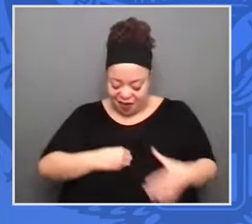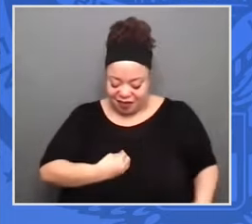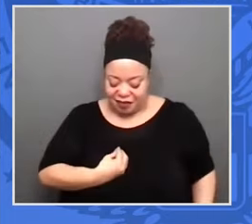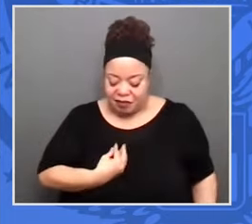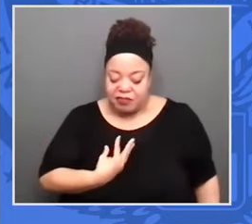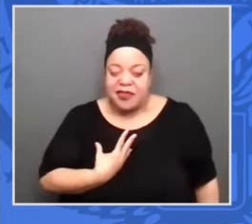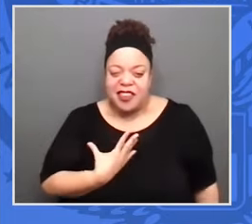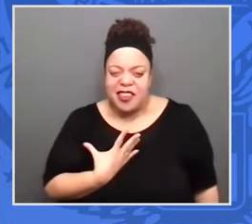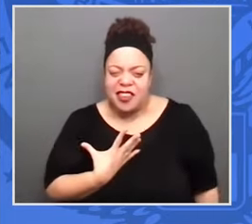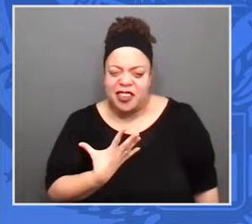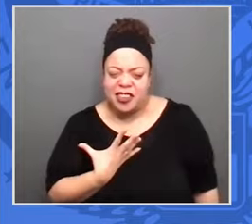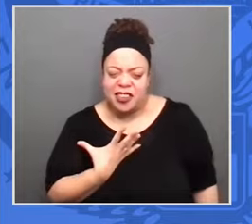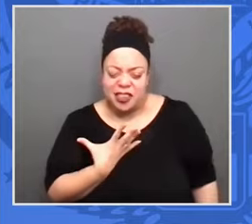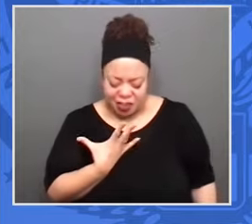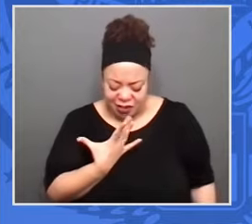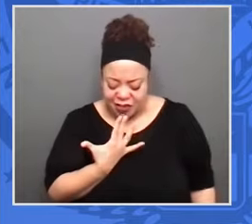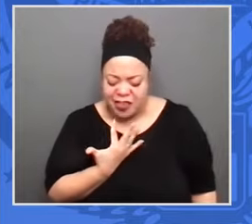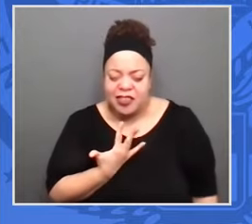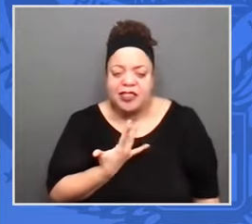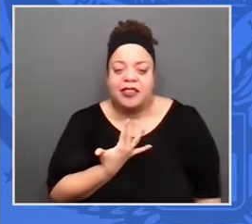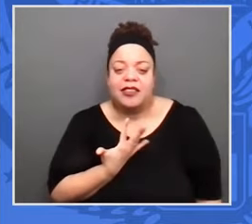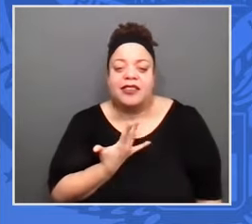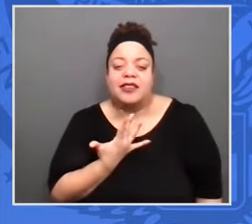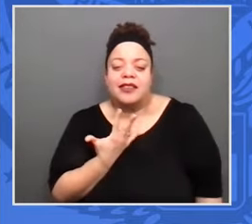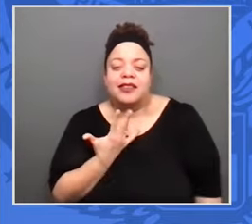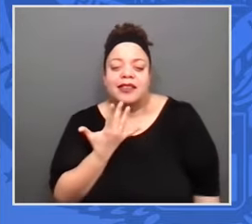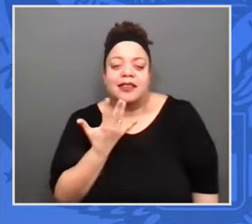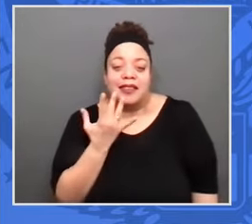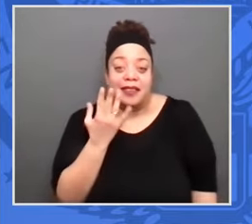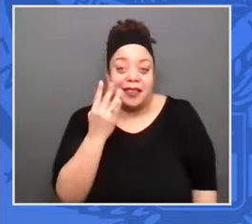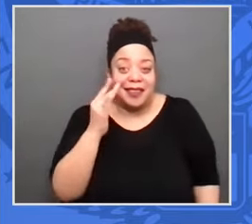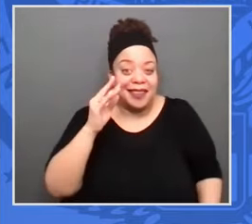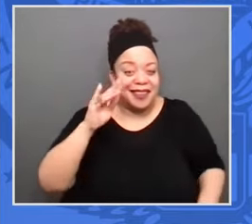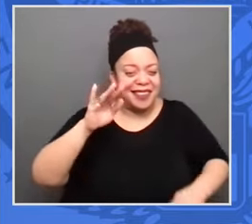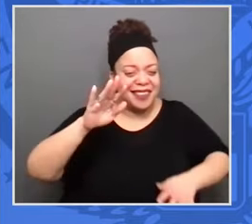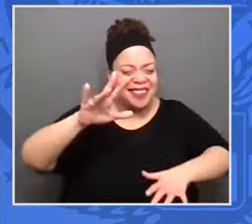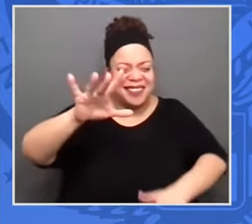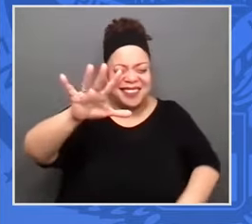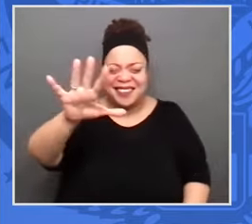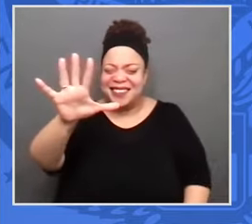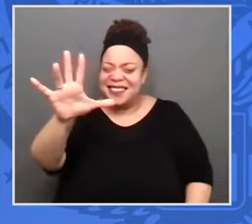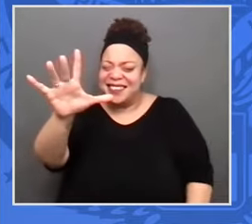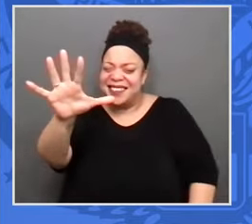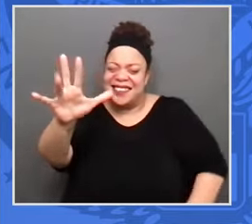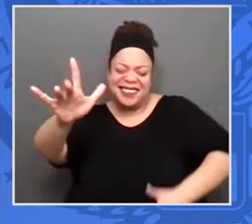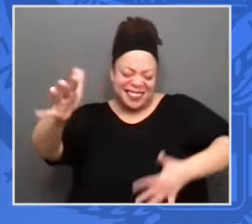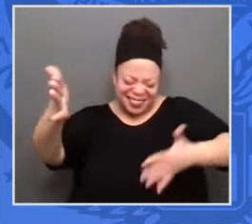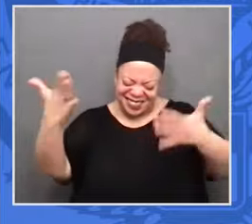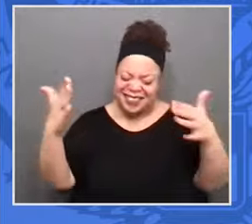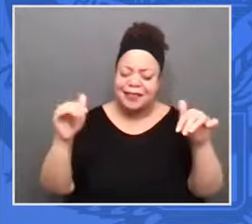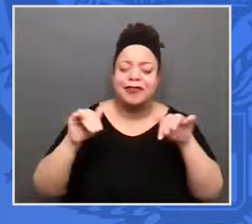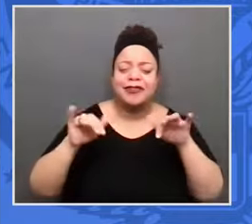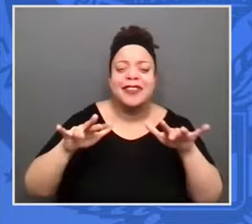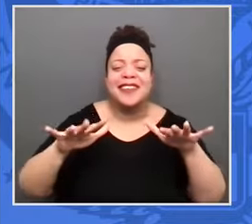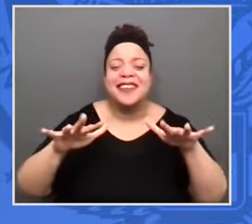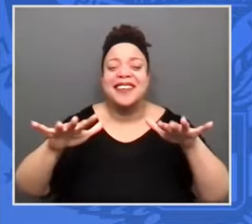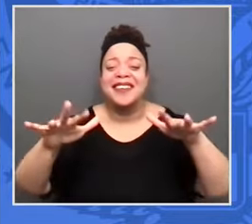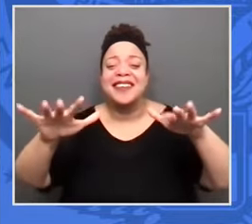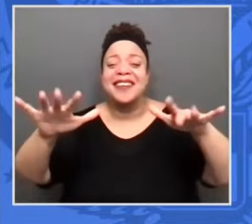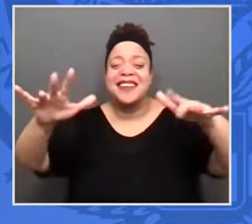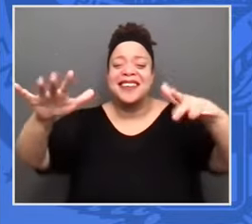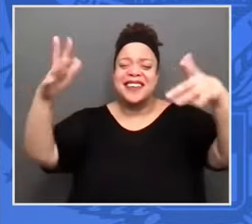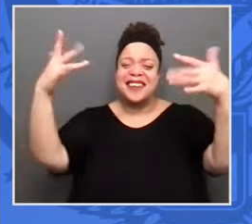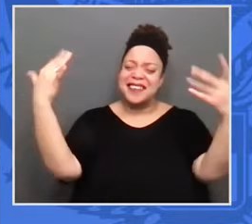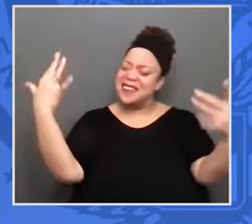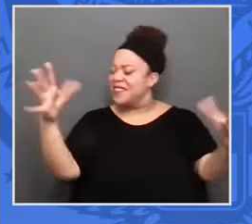ignite the light and let it shine. Just own